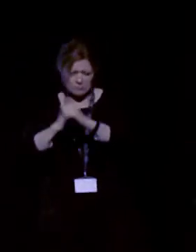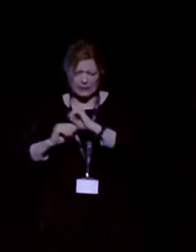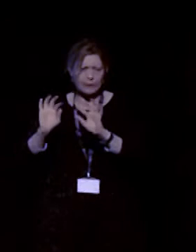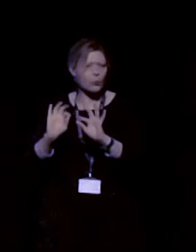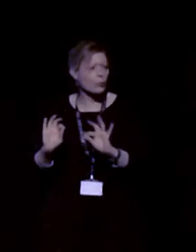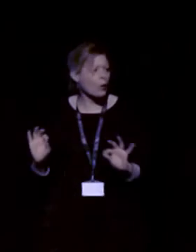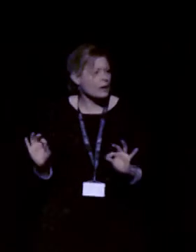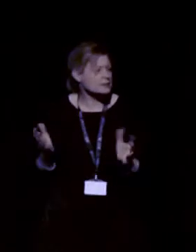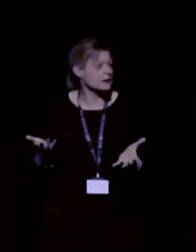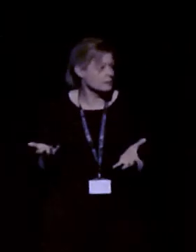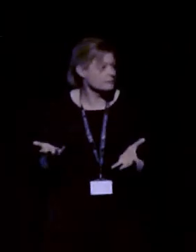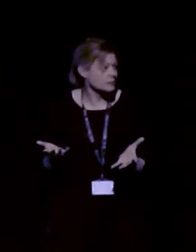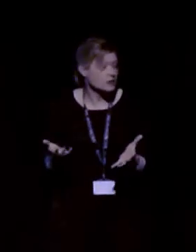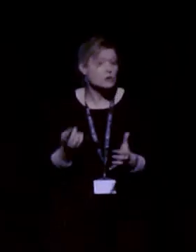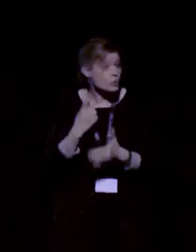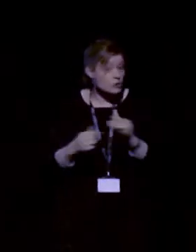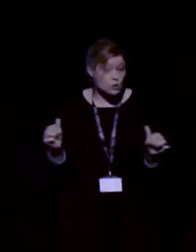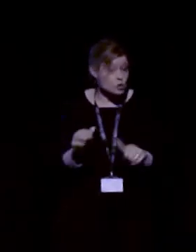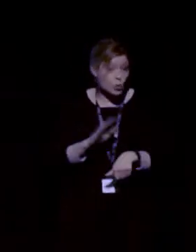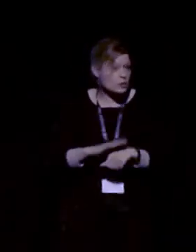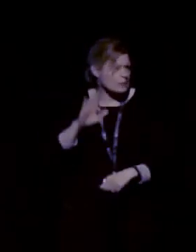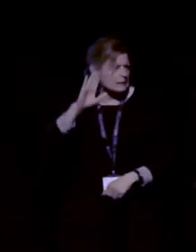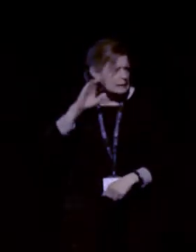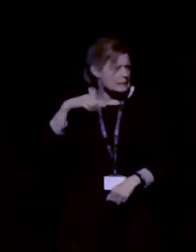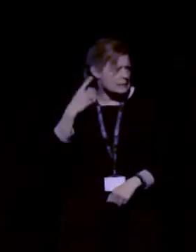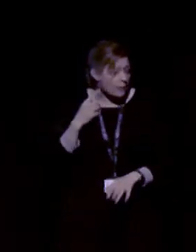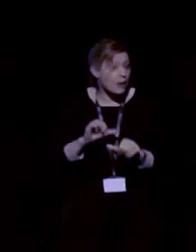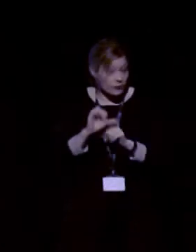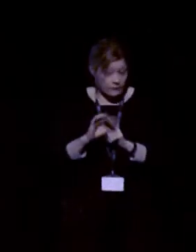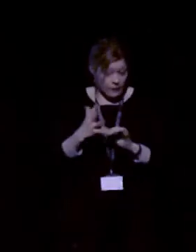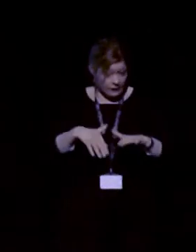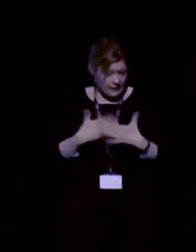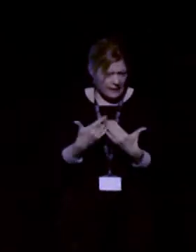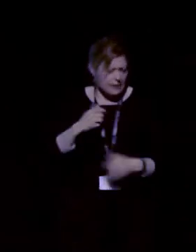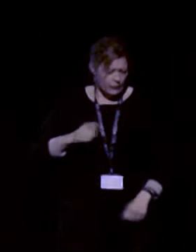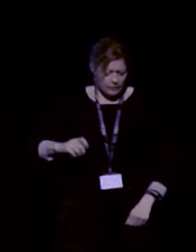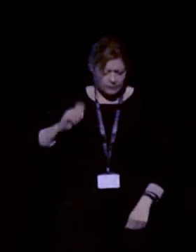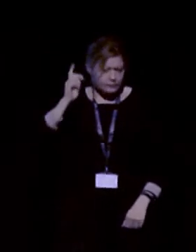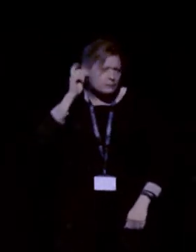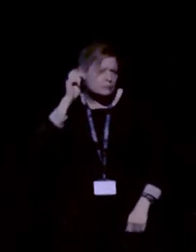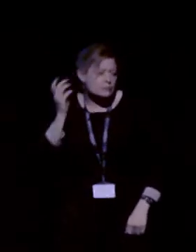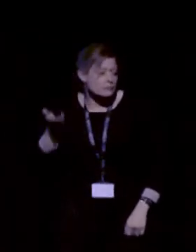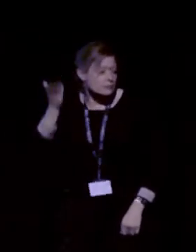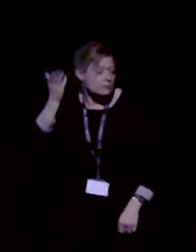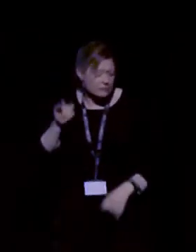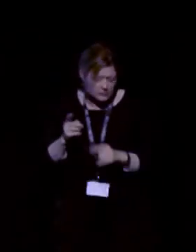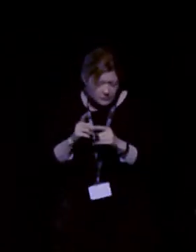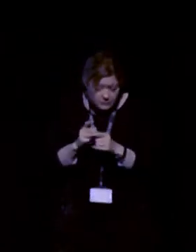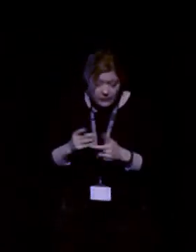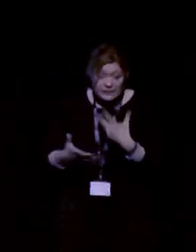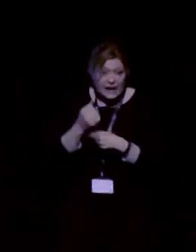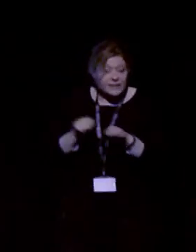long, but after only 5 days, people turned up the volume to get the same judgment of